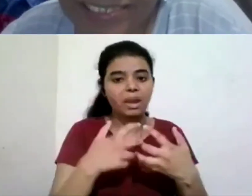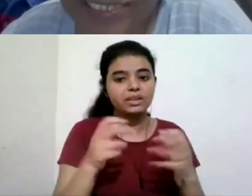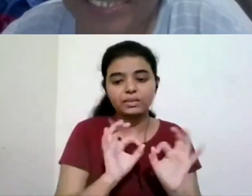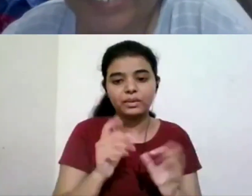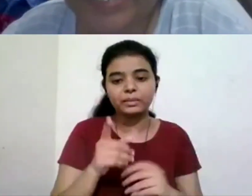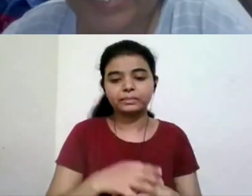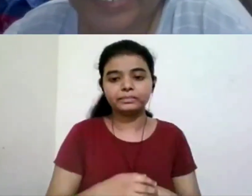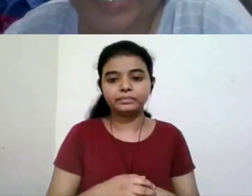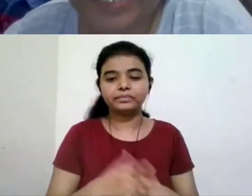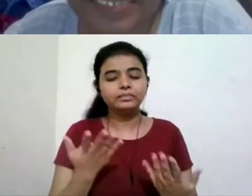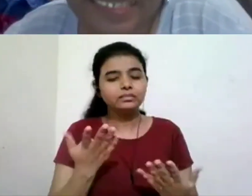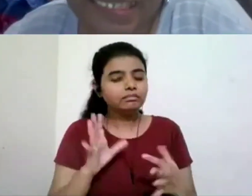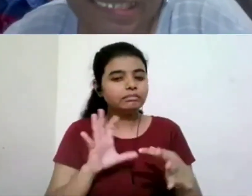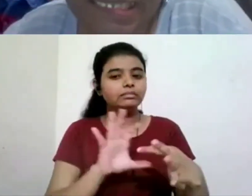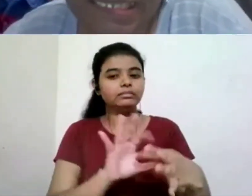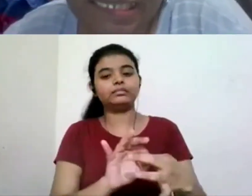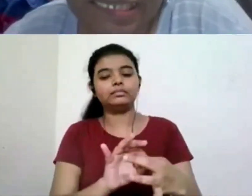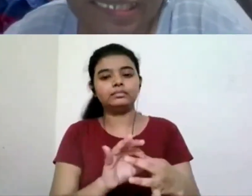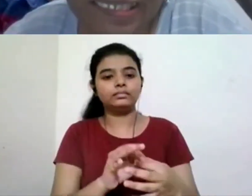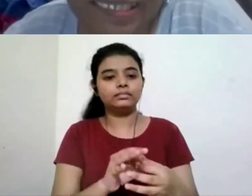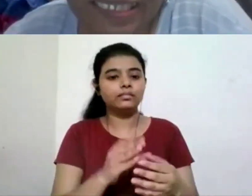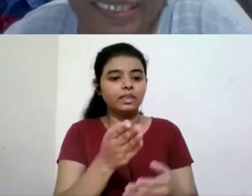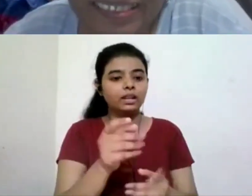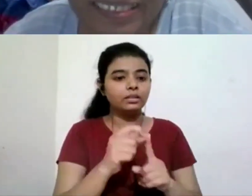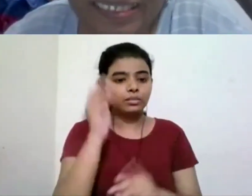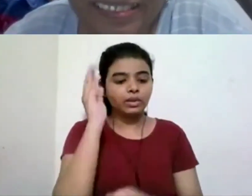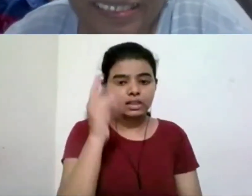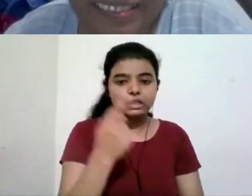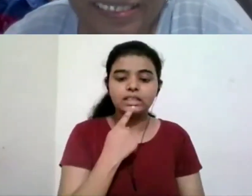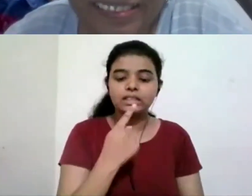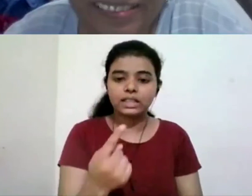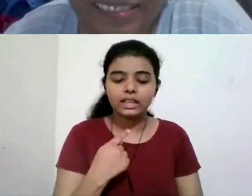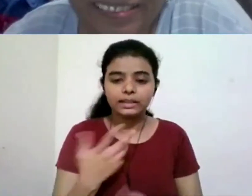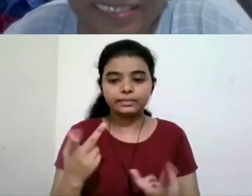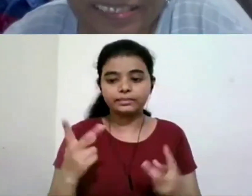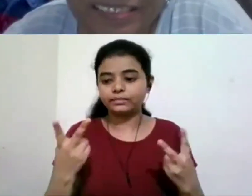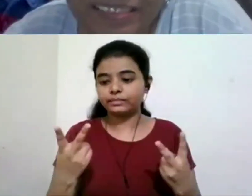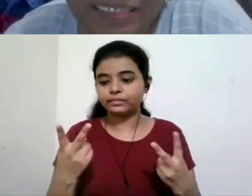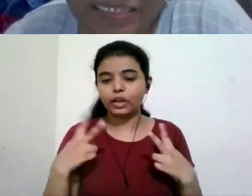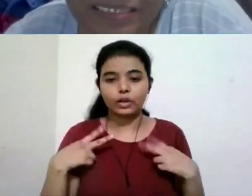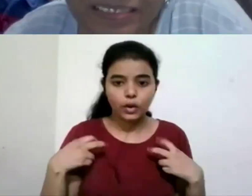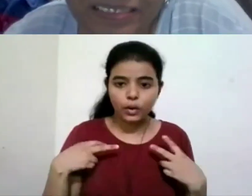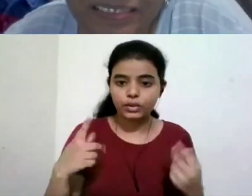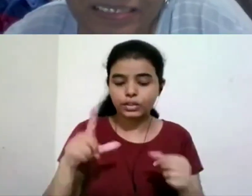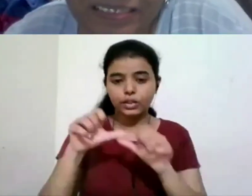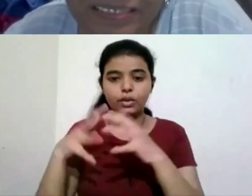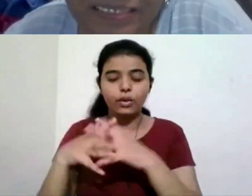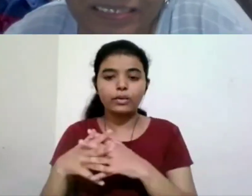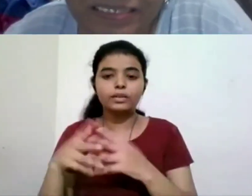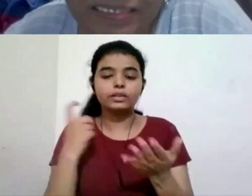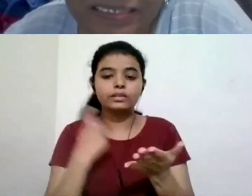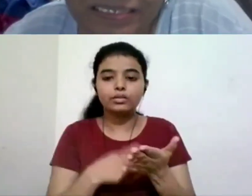somehow connects to what Professor Dhanda said, that lawyers and law as a discipline